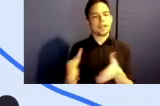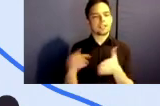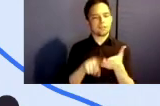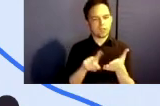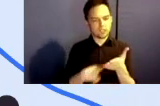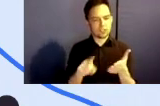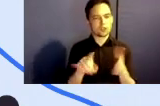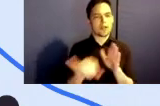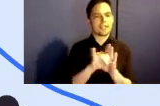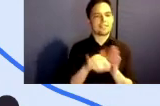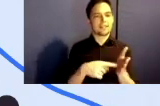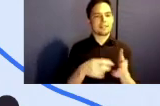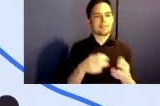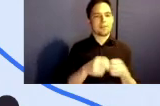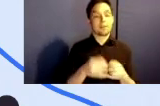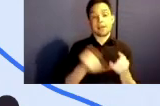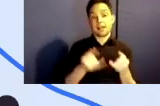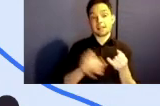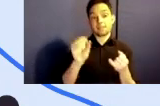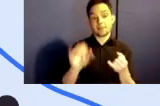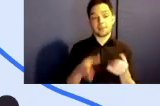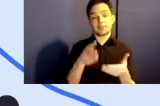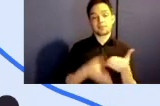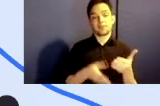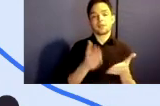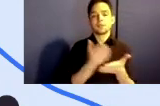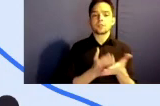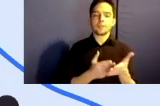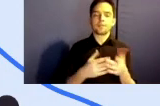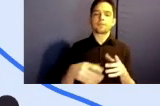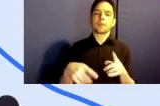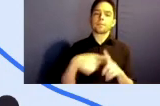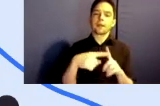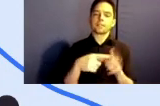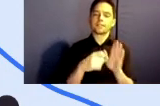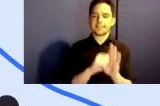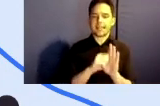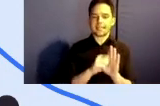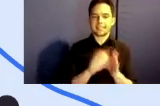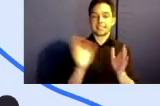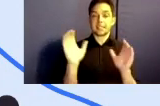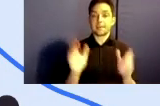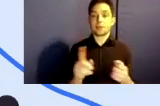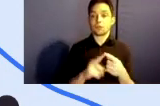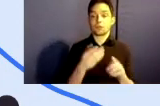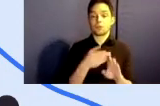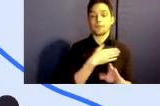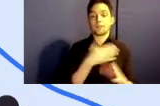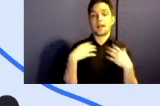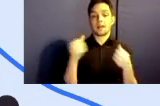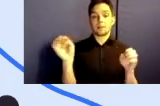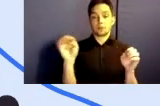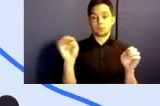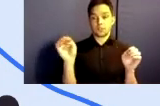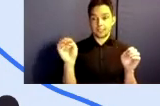problem. Finally, I just want to conclude on some promising signs. In comparison to previous health emergencies that I've